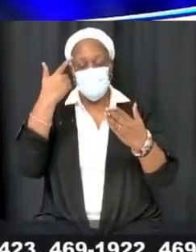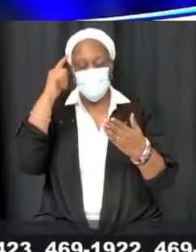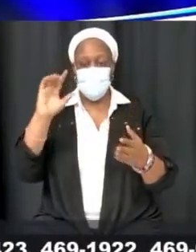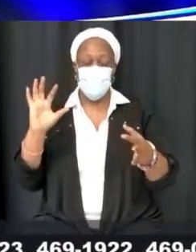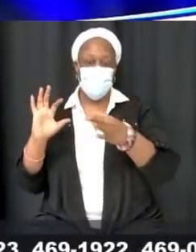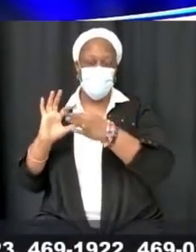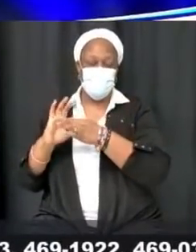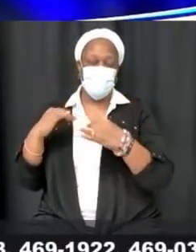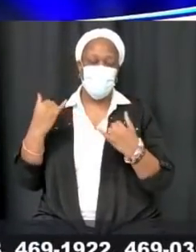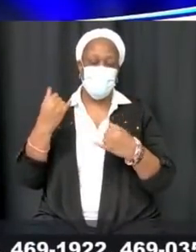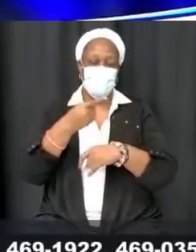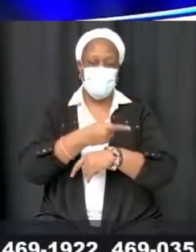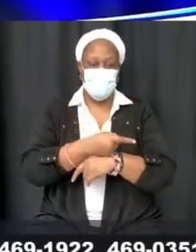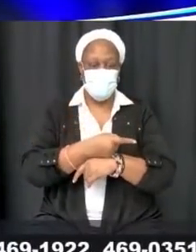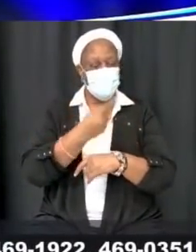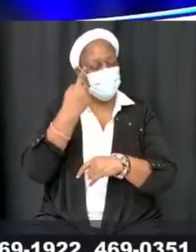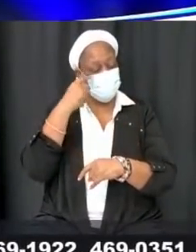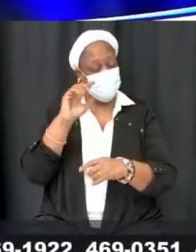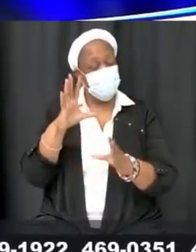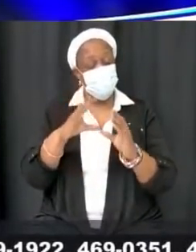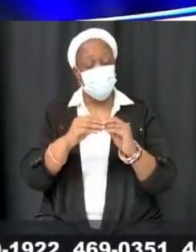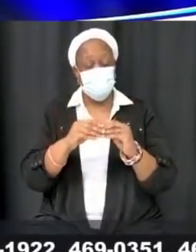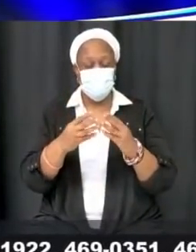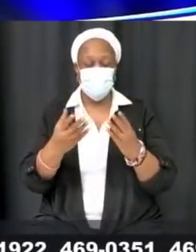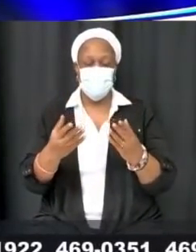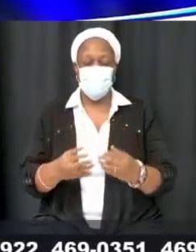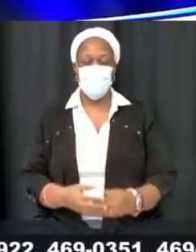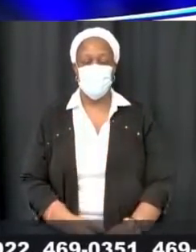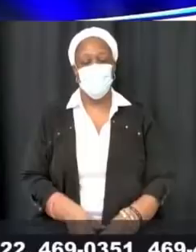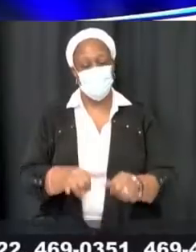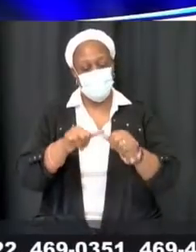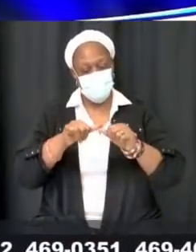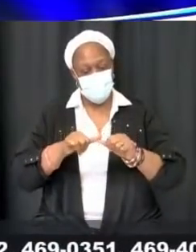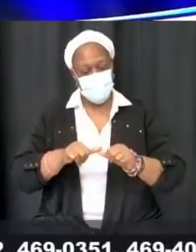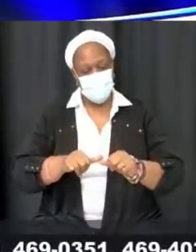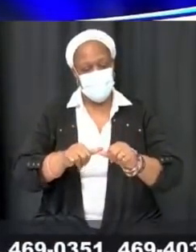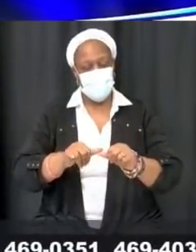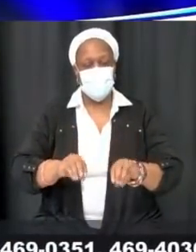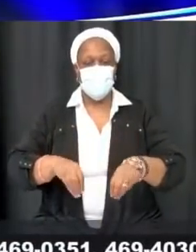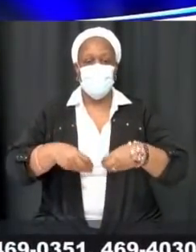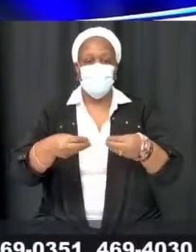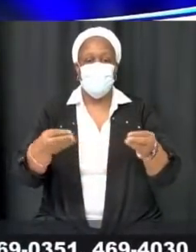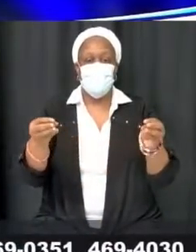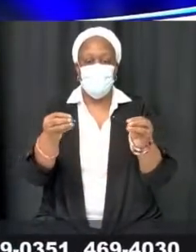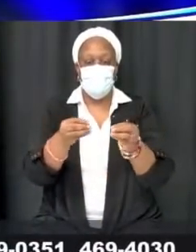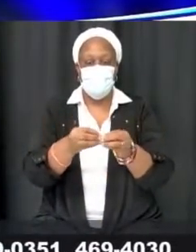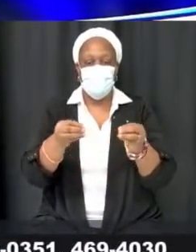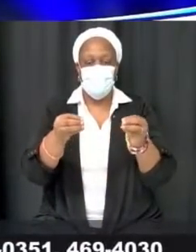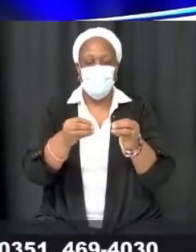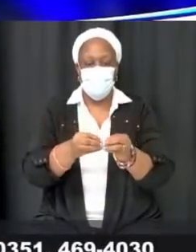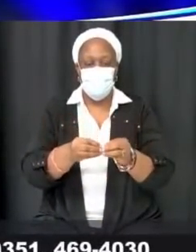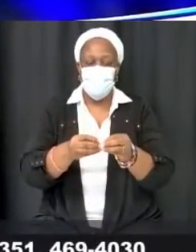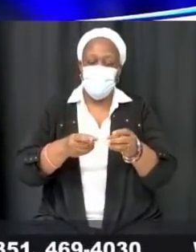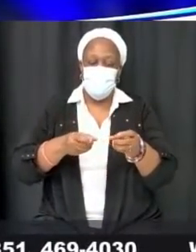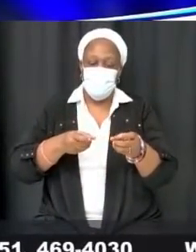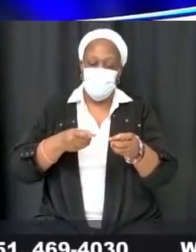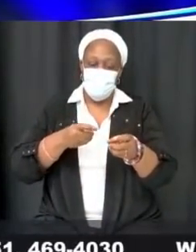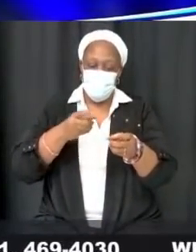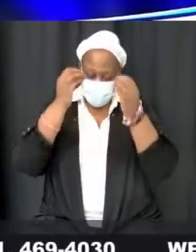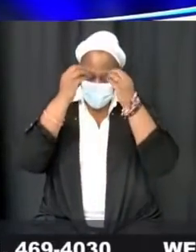for joining us for our briefing today. We continue to update you on the management